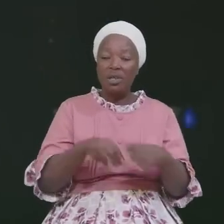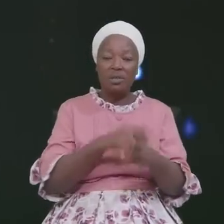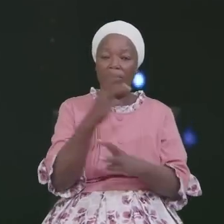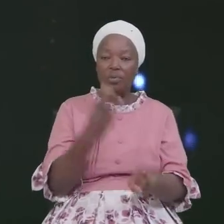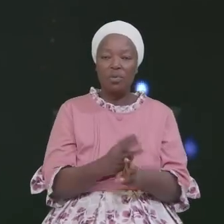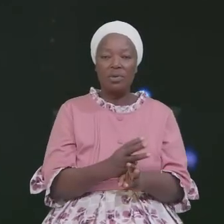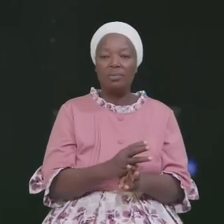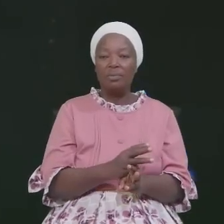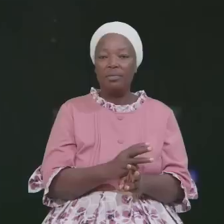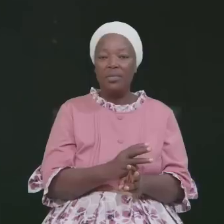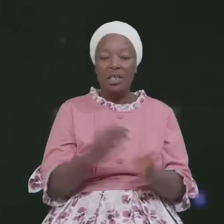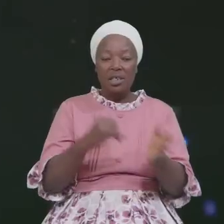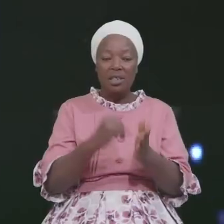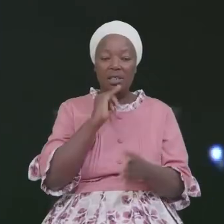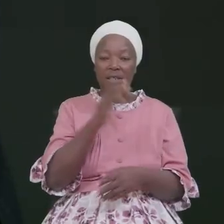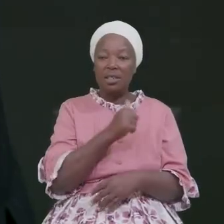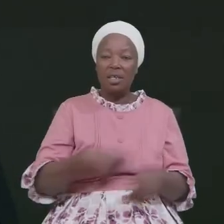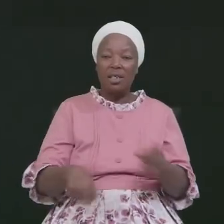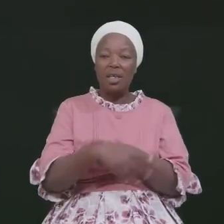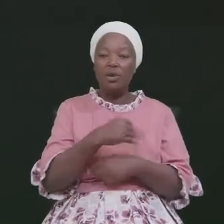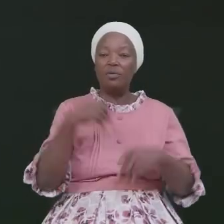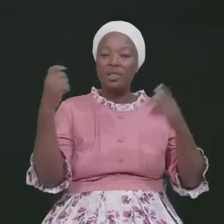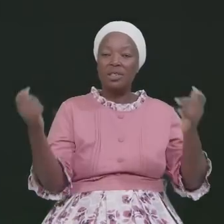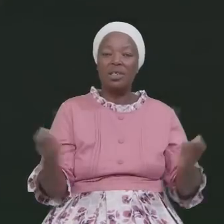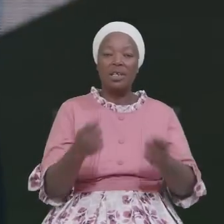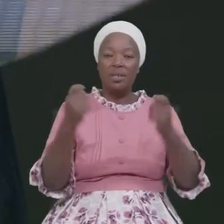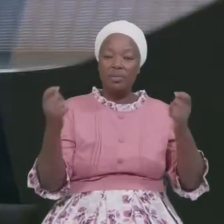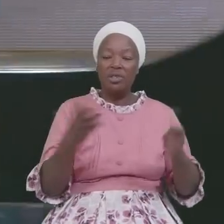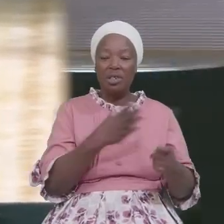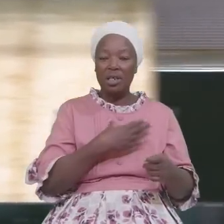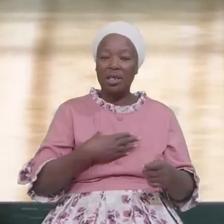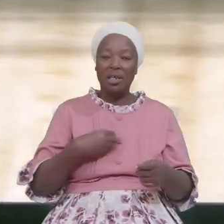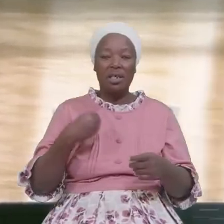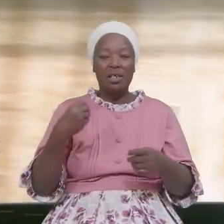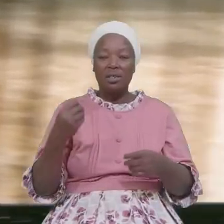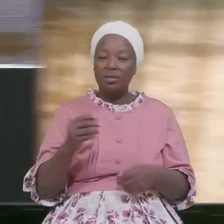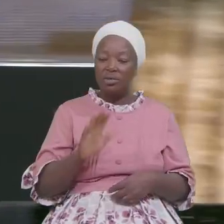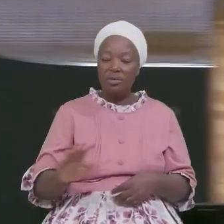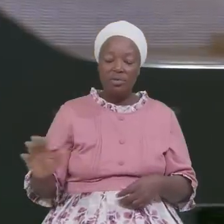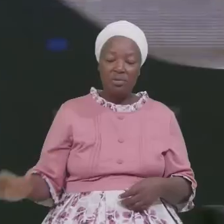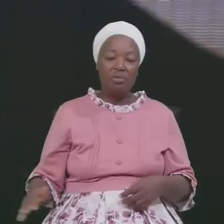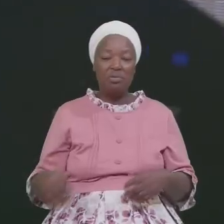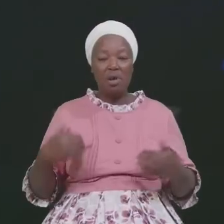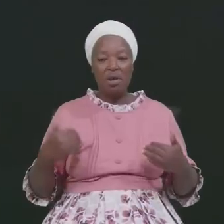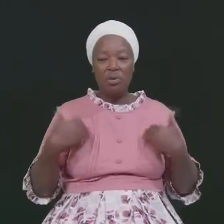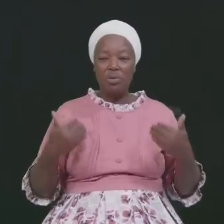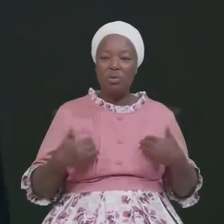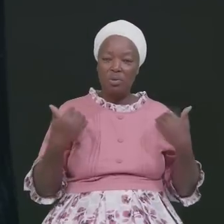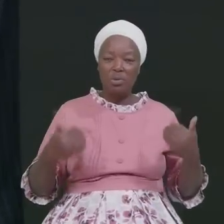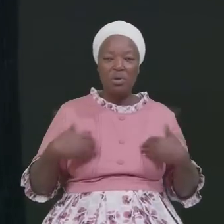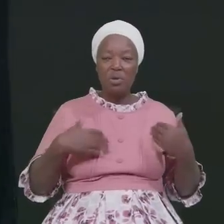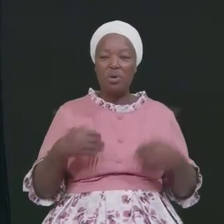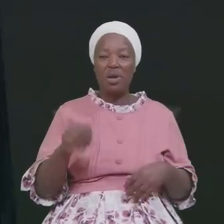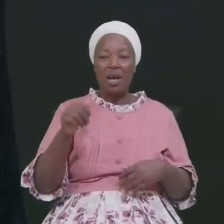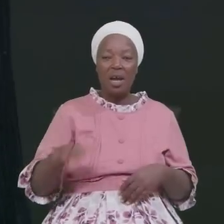world. It's a day of celebration, and the children and the youth and the young adults and the